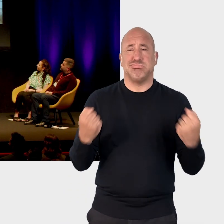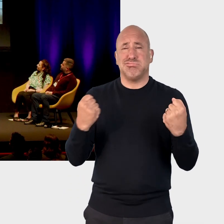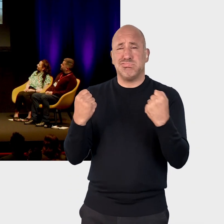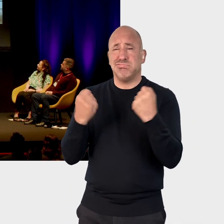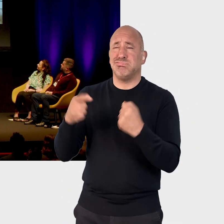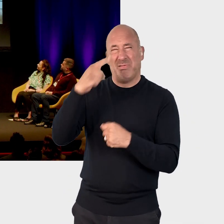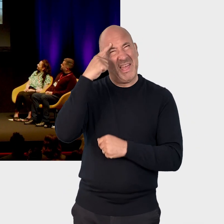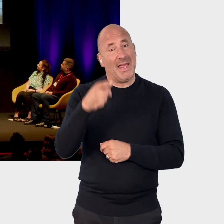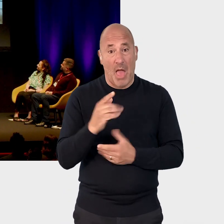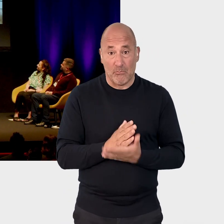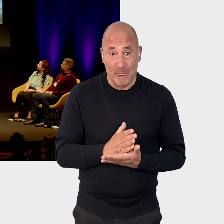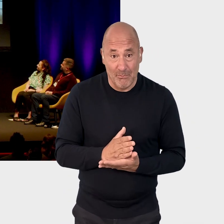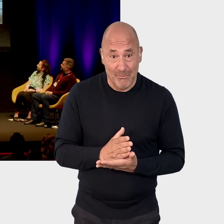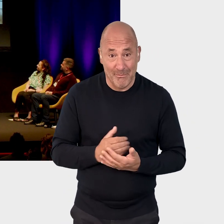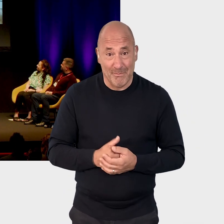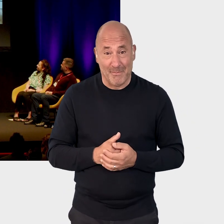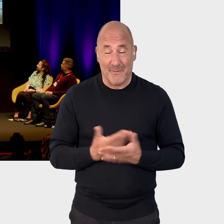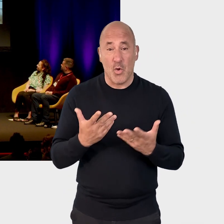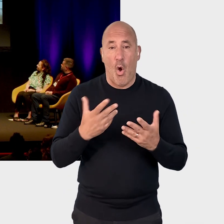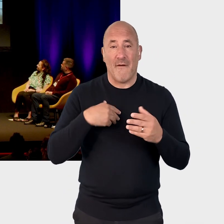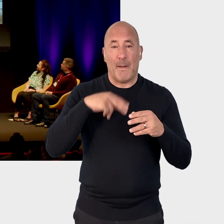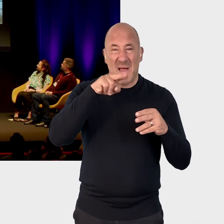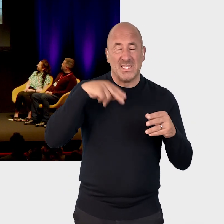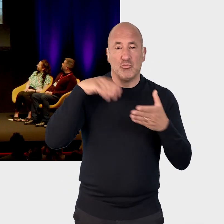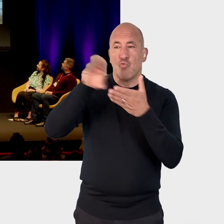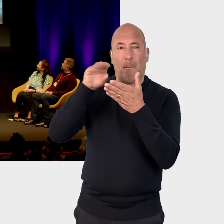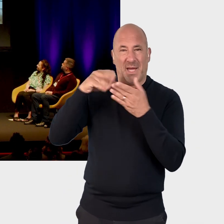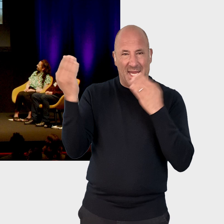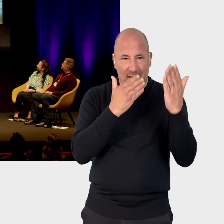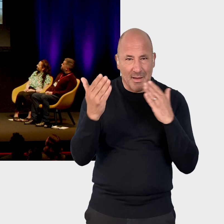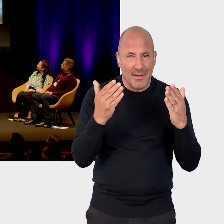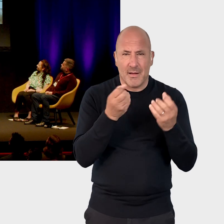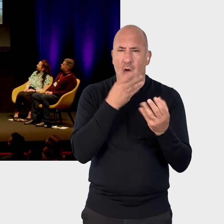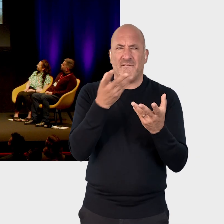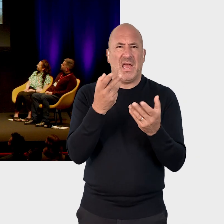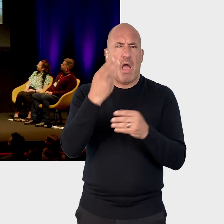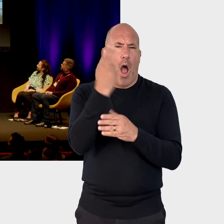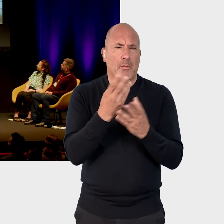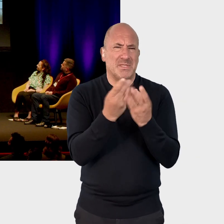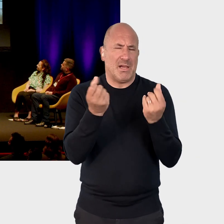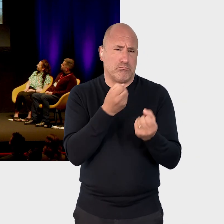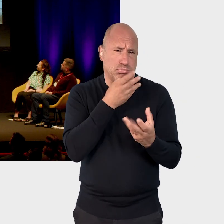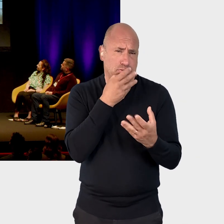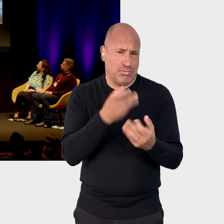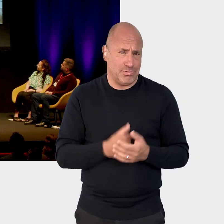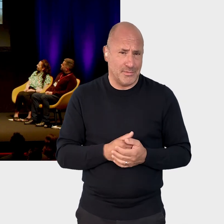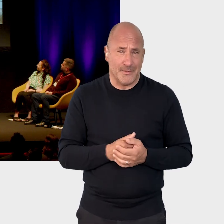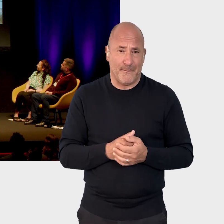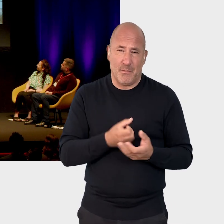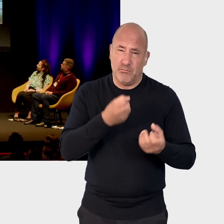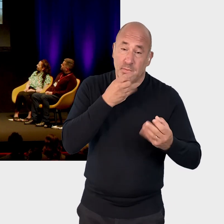van full of art materials travelling across the UK. It really is. And it's full of replica paintings and full of really